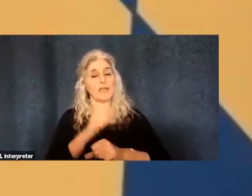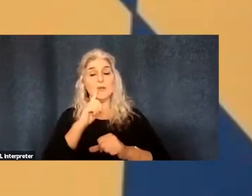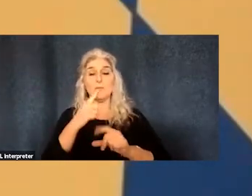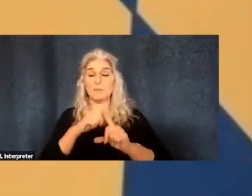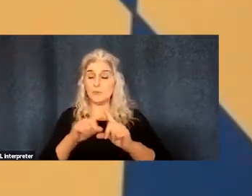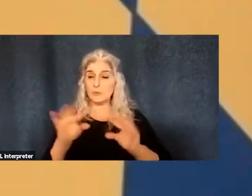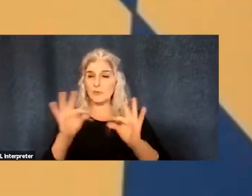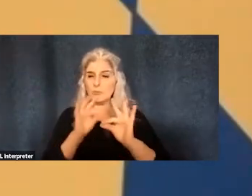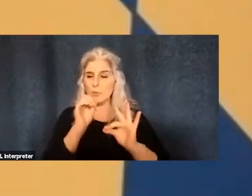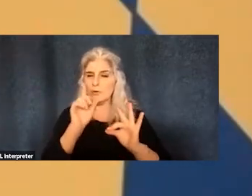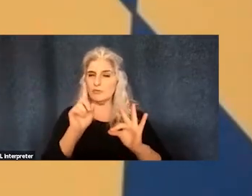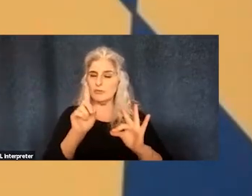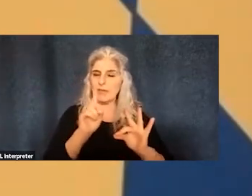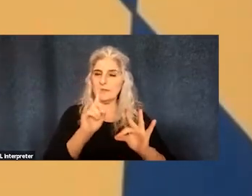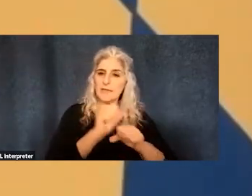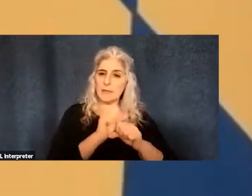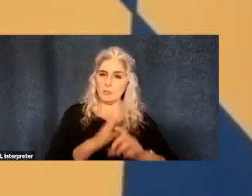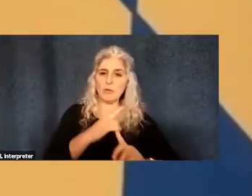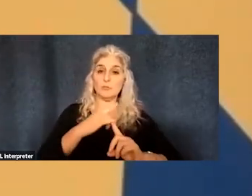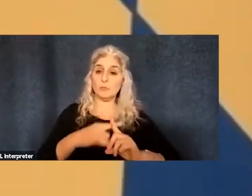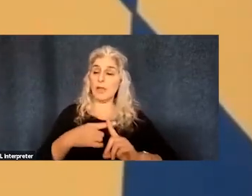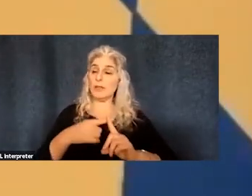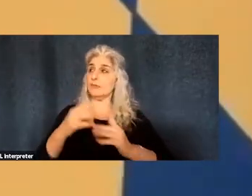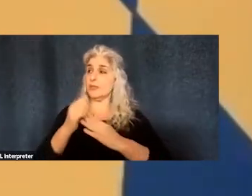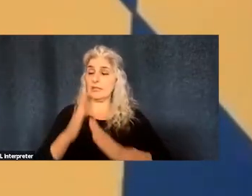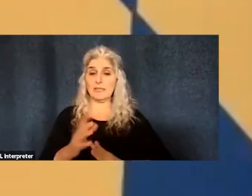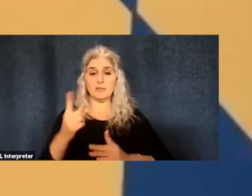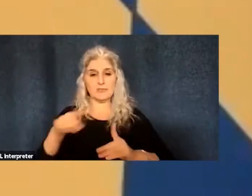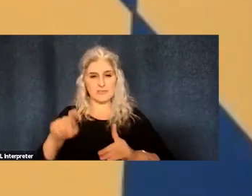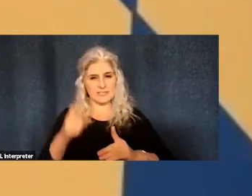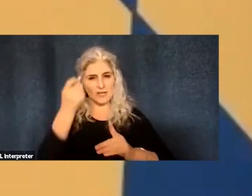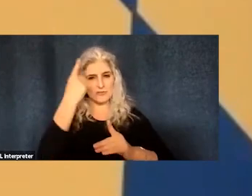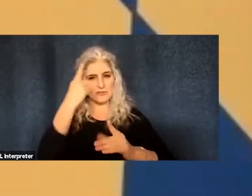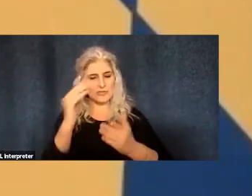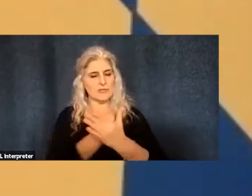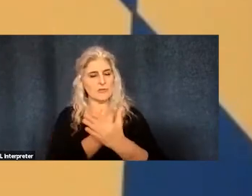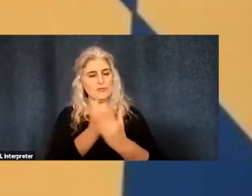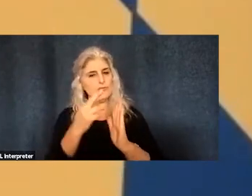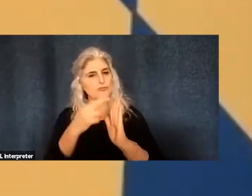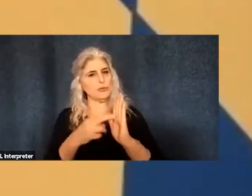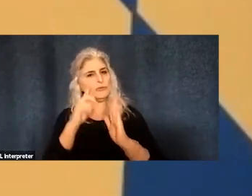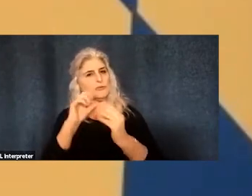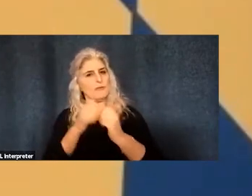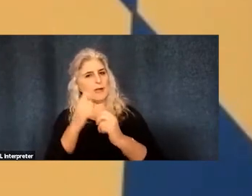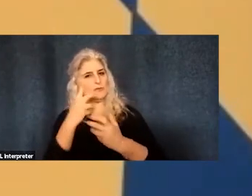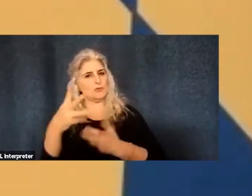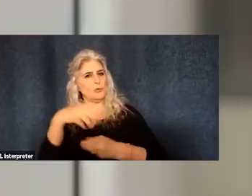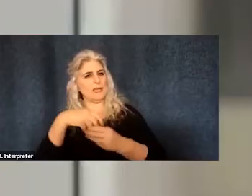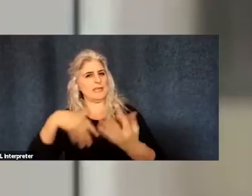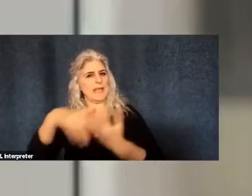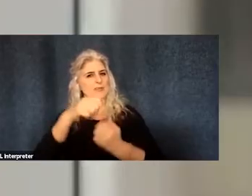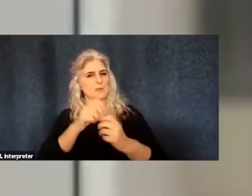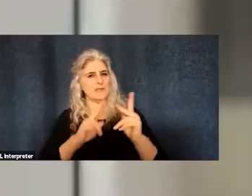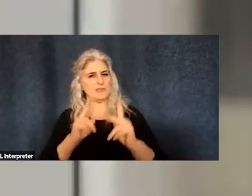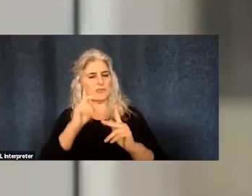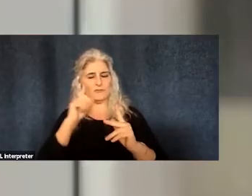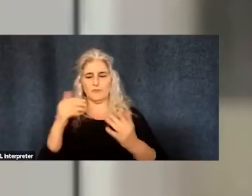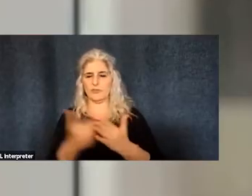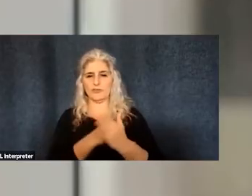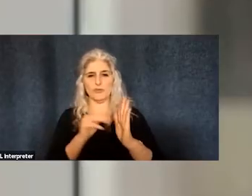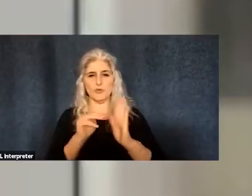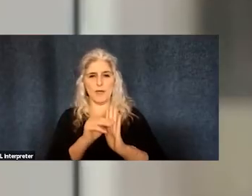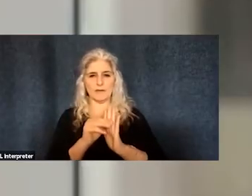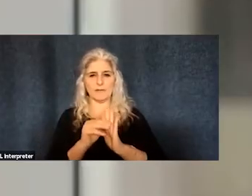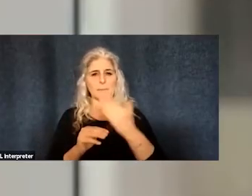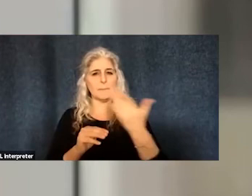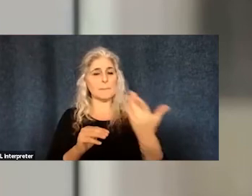understand the new roles and rules of engagement going forward in this hybrid model. Janice, what about you? What kinds of things are